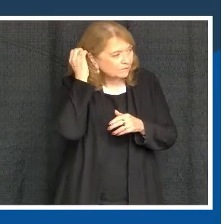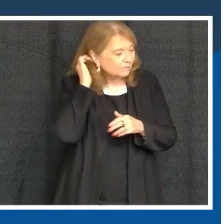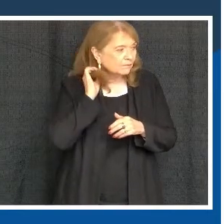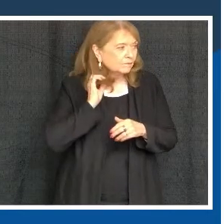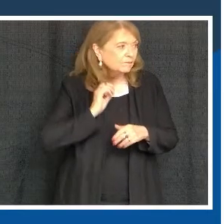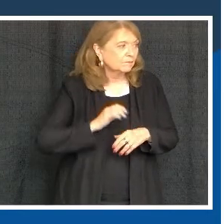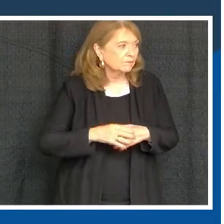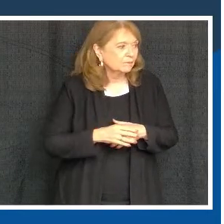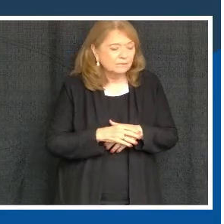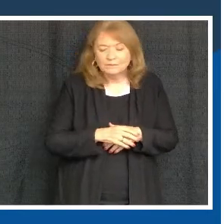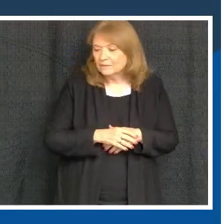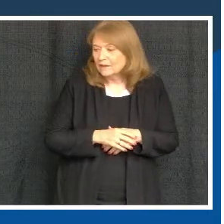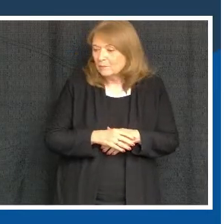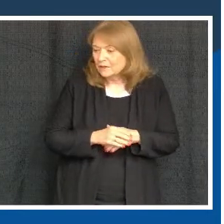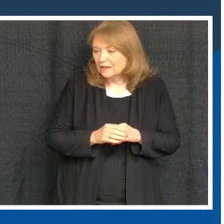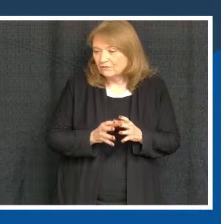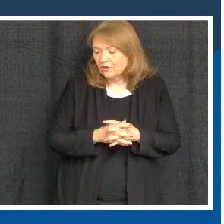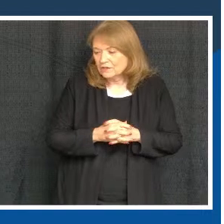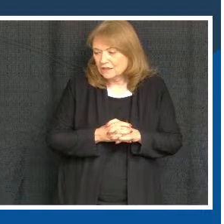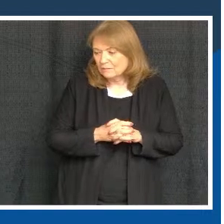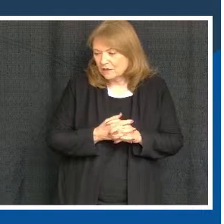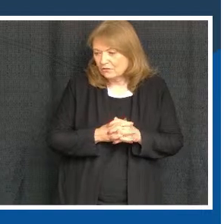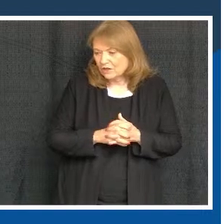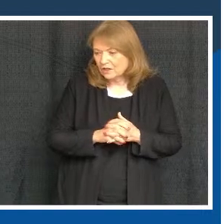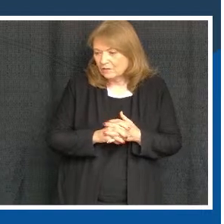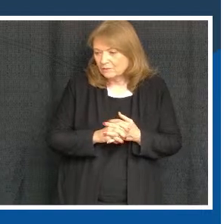It's either batteries or you got to click